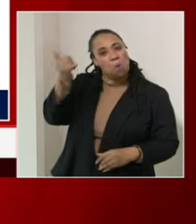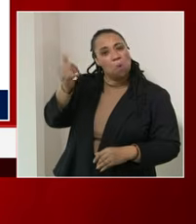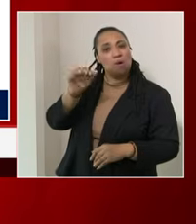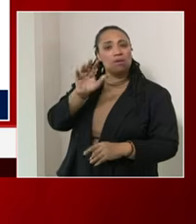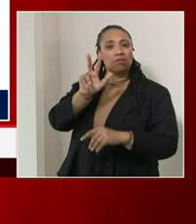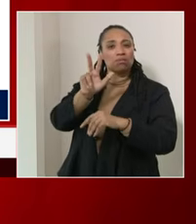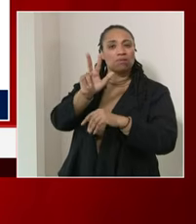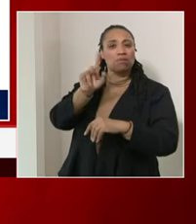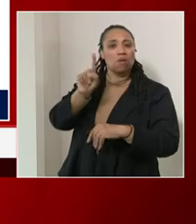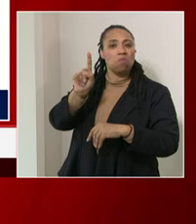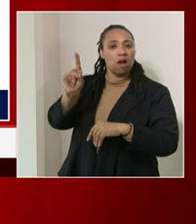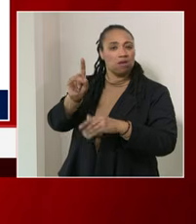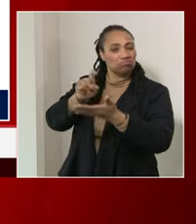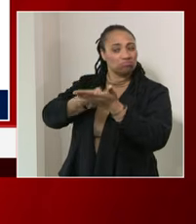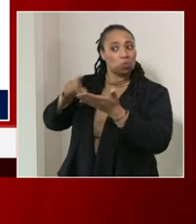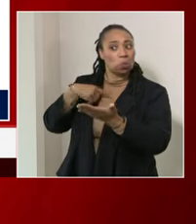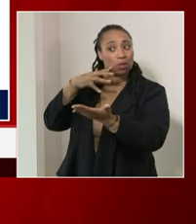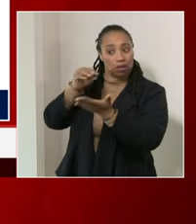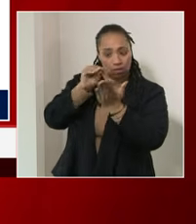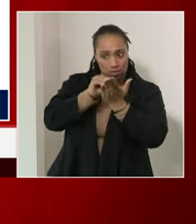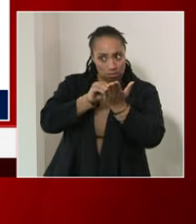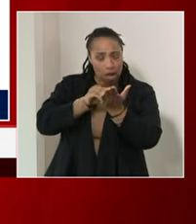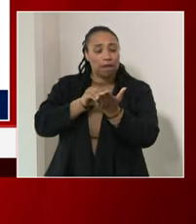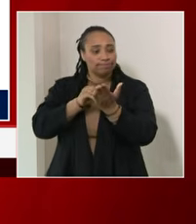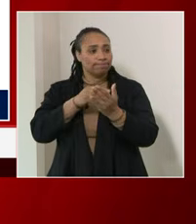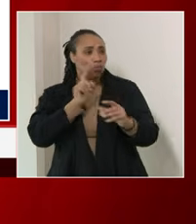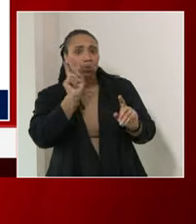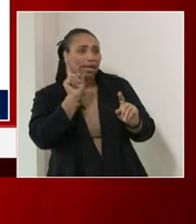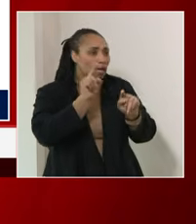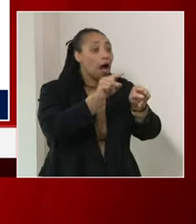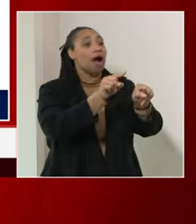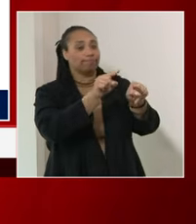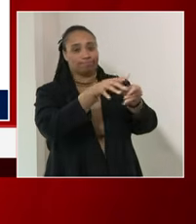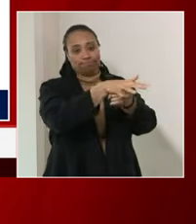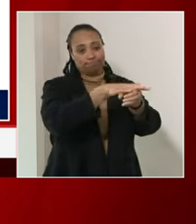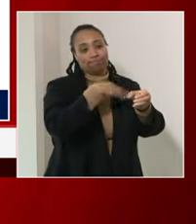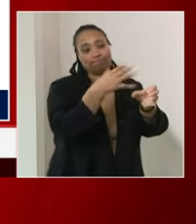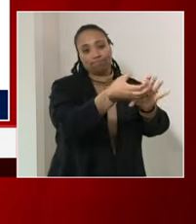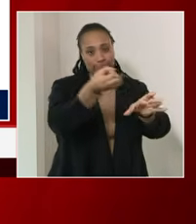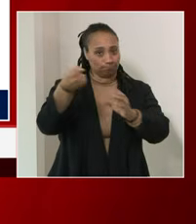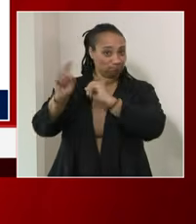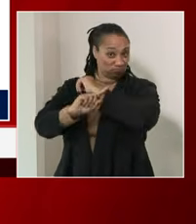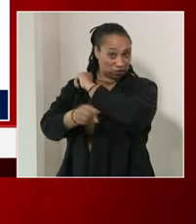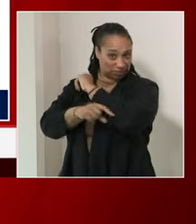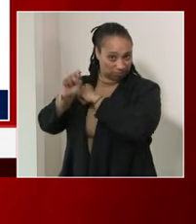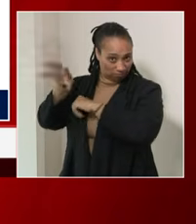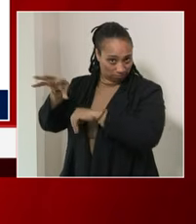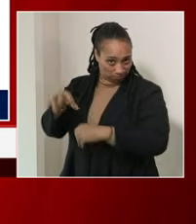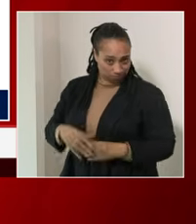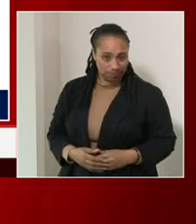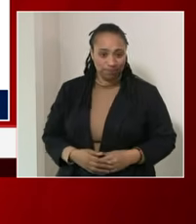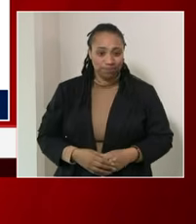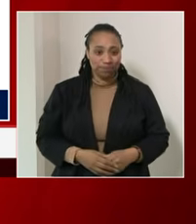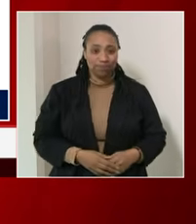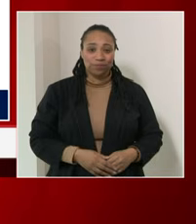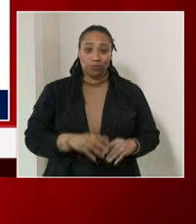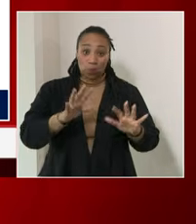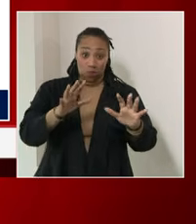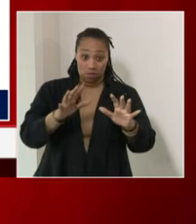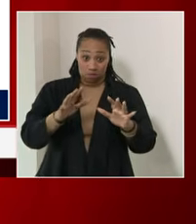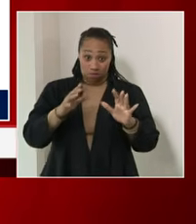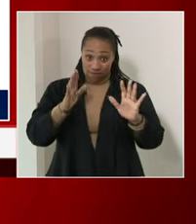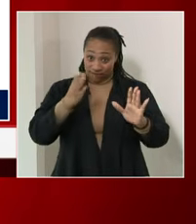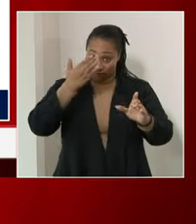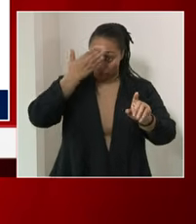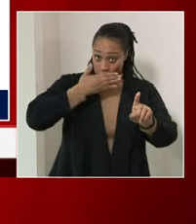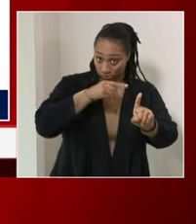need to direct resources. But again, our intent is to run through the entire trash cycle this week. Front sides will all